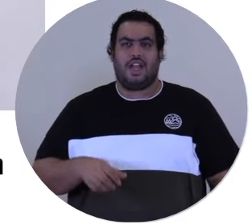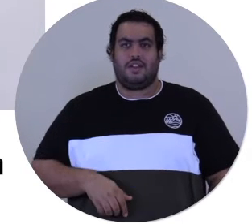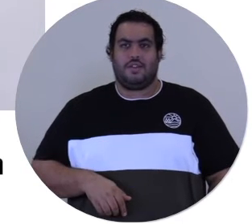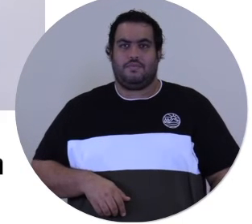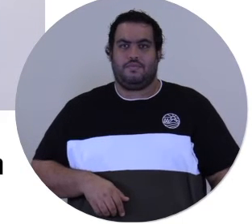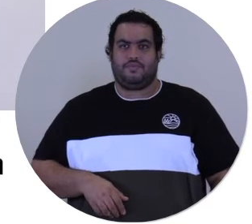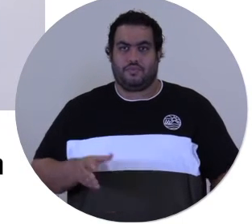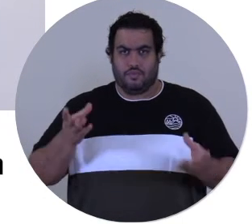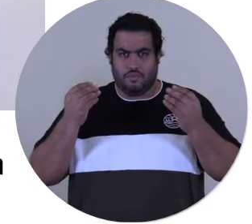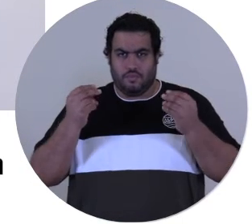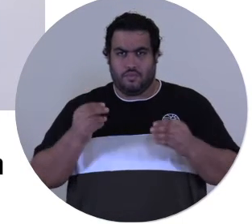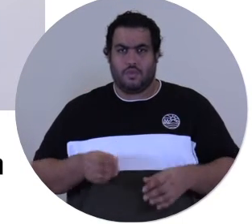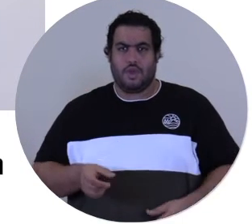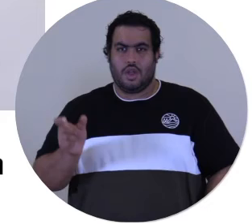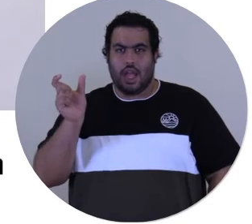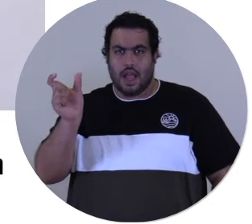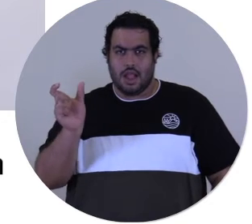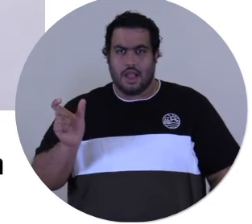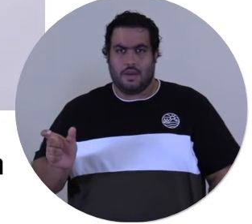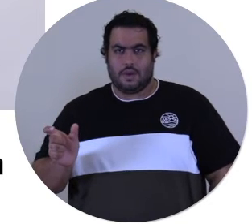set book and vocabulary.